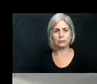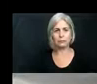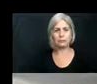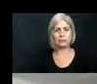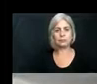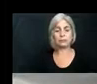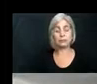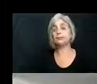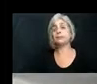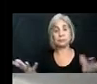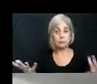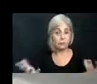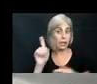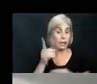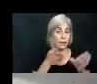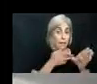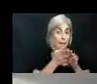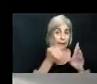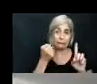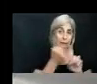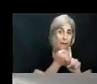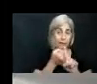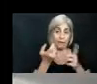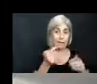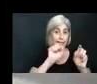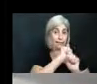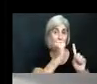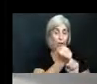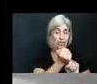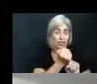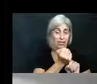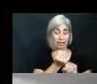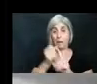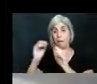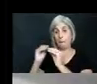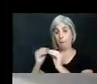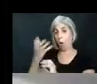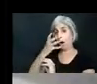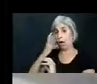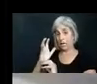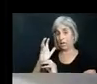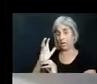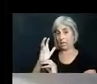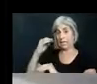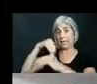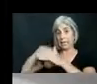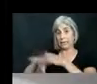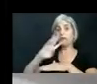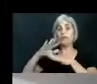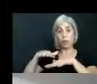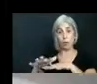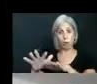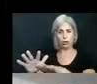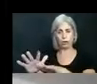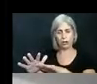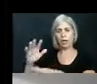So obviously one of the main impacts of this, since there's more heat going into the, excuse me, going into the oceans that the ocean